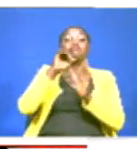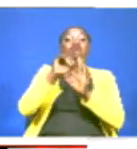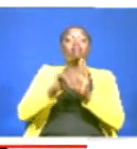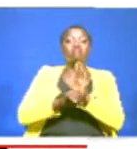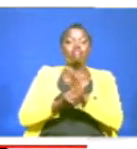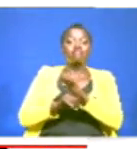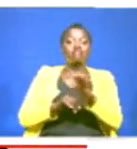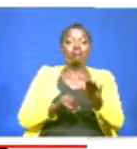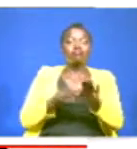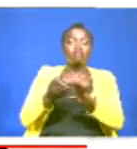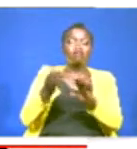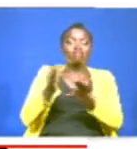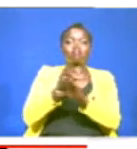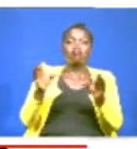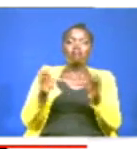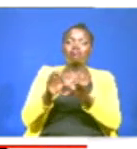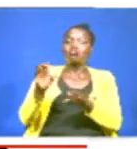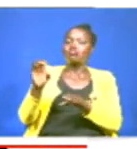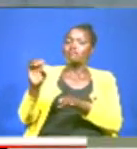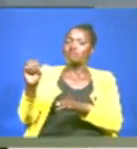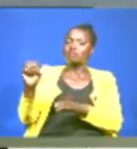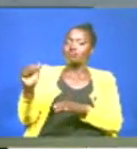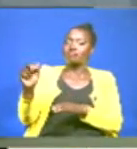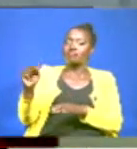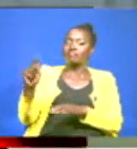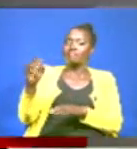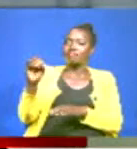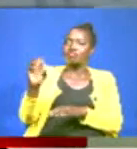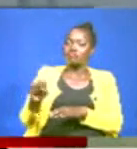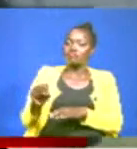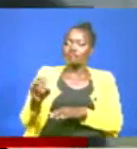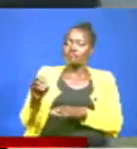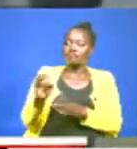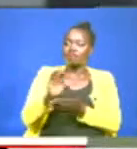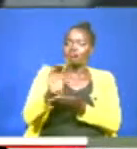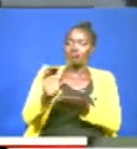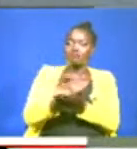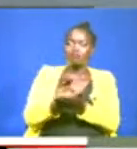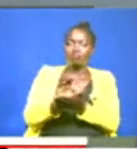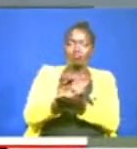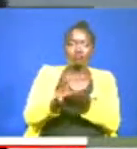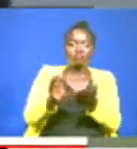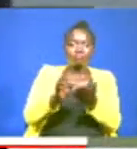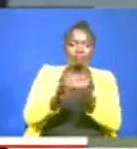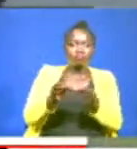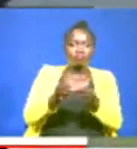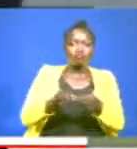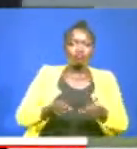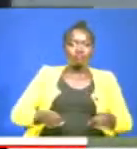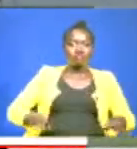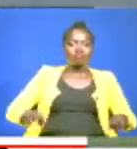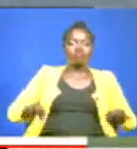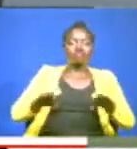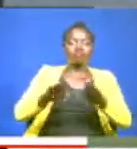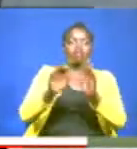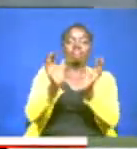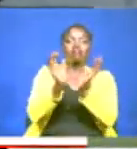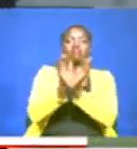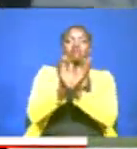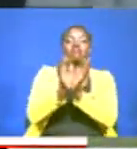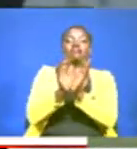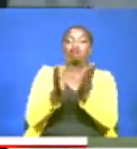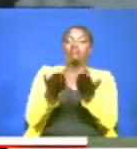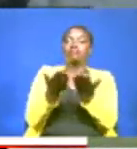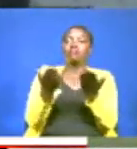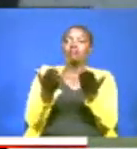his former club, Santos. Pele's coffin was placed in the center of the pitch at the Urbano Caldeira Stadium in Sao Paulo, with